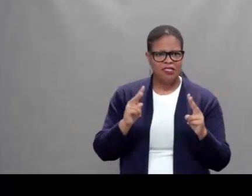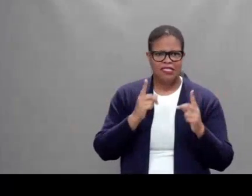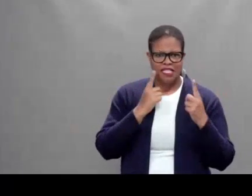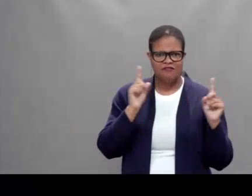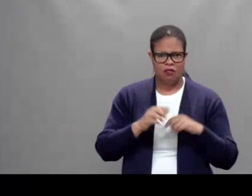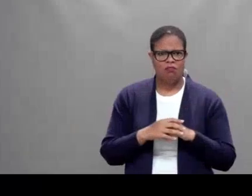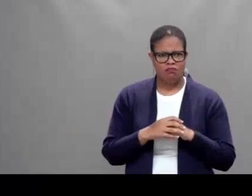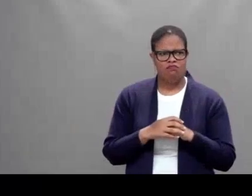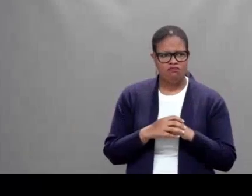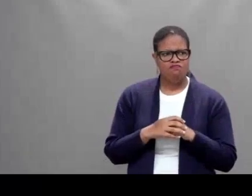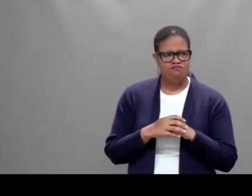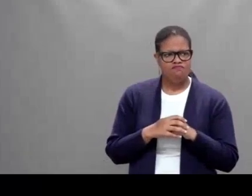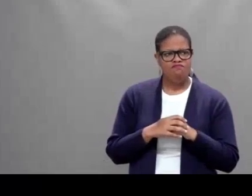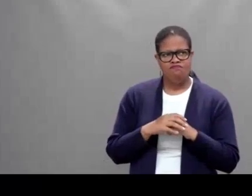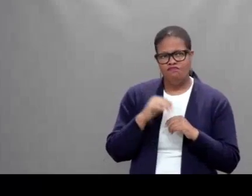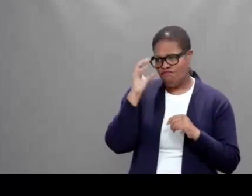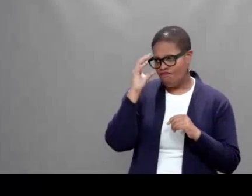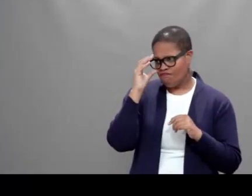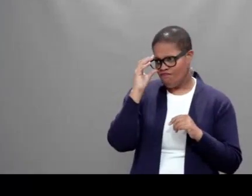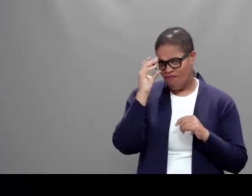successful.